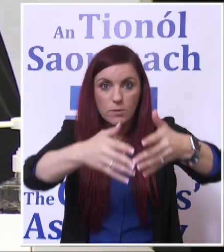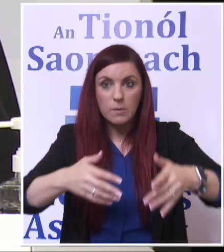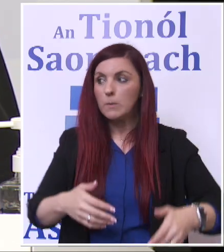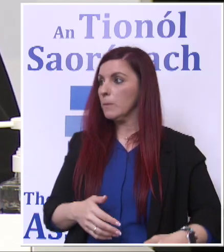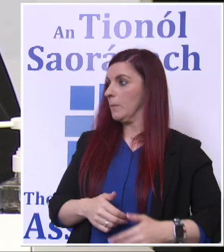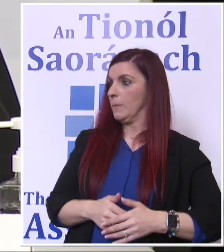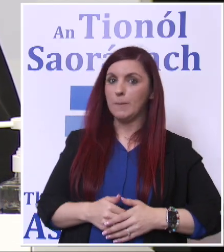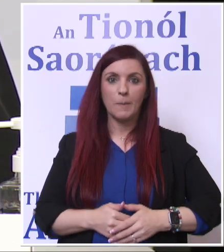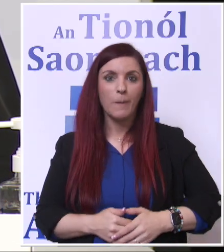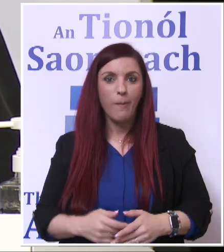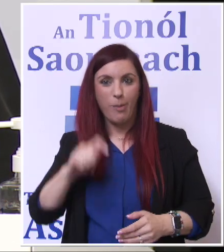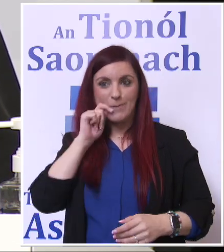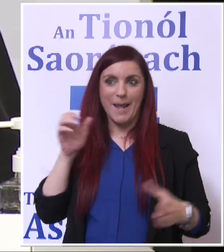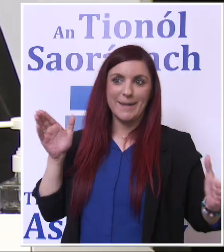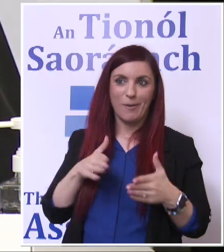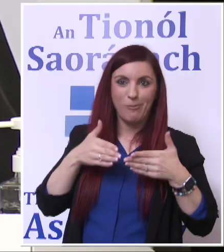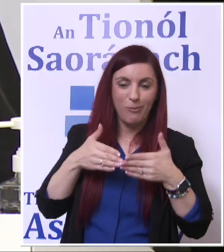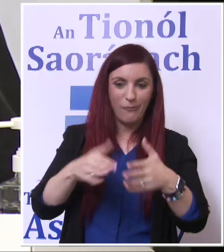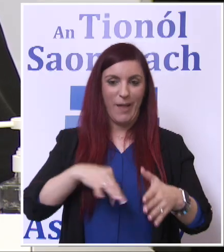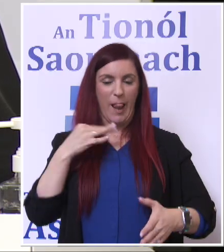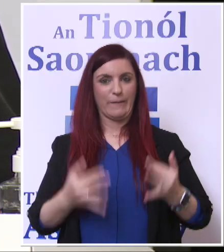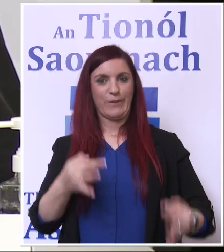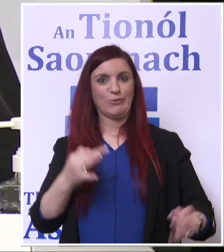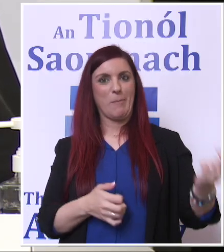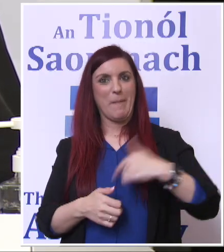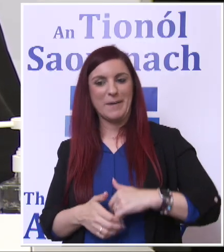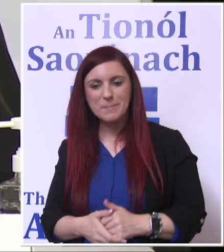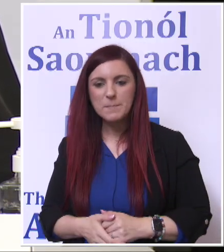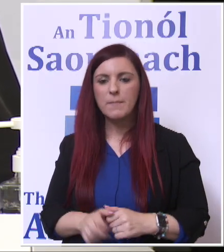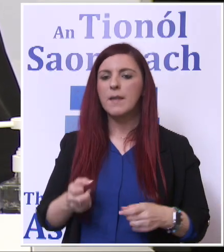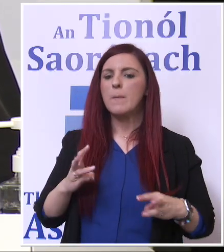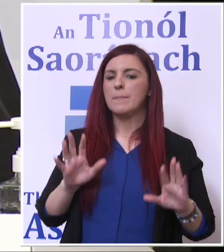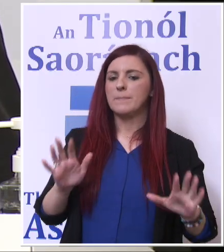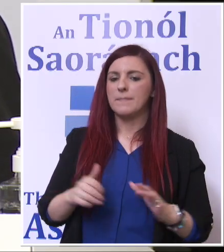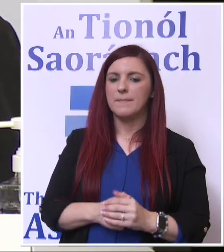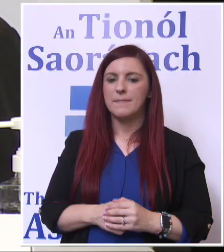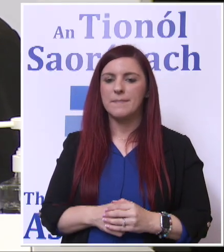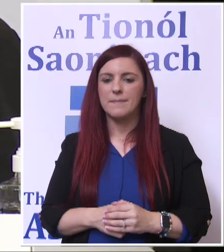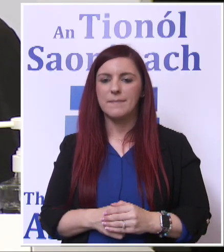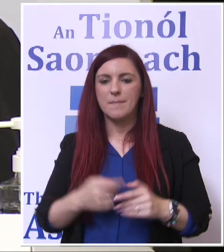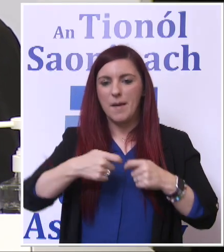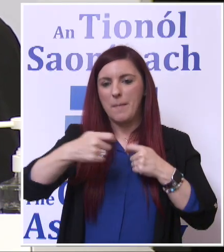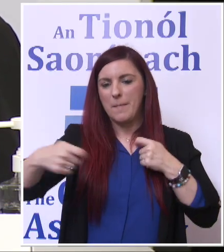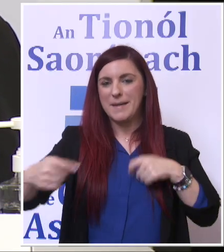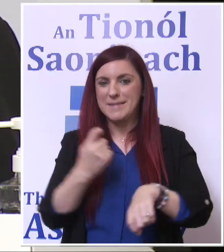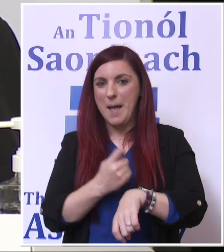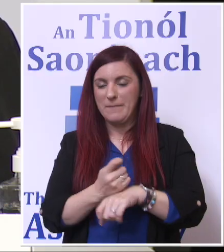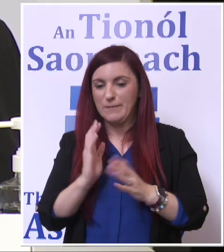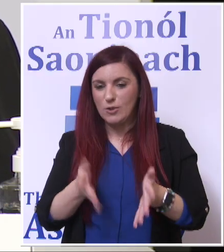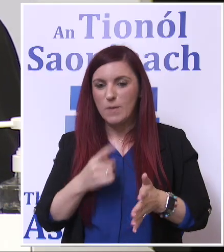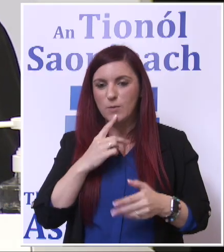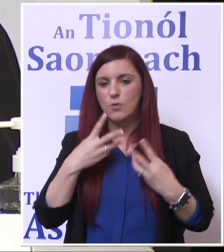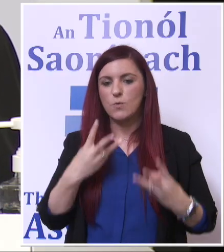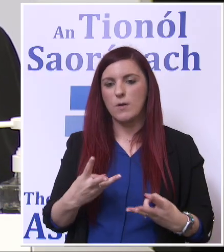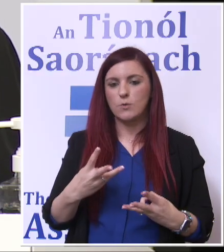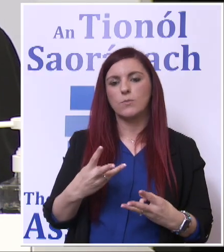to come back and ready for all the meetings. Now, I think I probably have my time up here, but I want